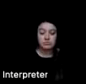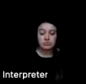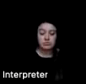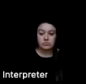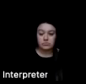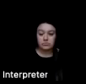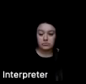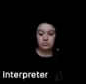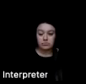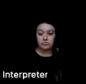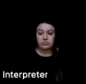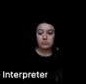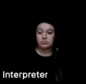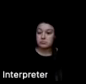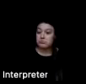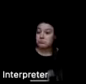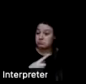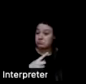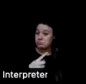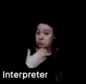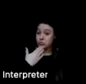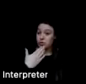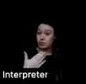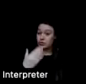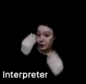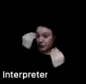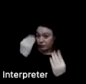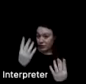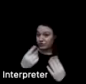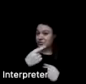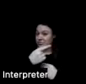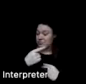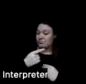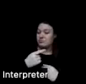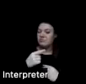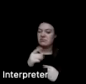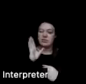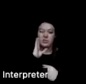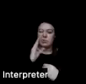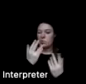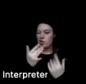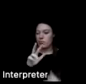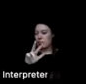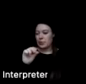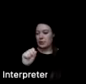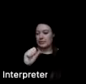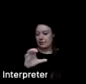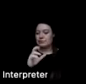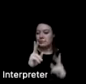Wonderful. We're getting really good feedback. And so we'll go ahead and just hold this for about 30 more seconds, and then people can finish filling out